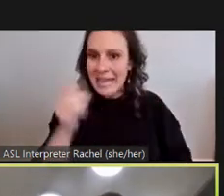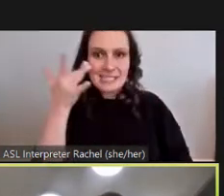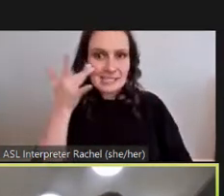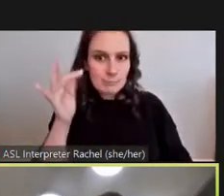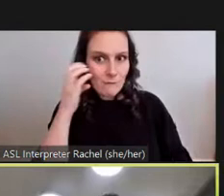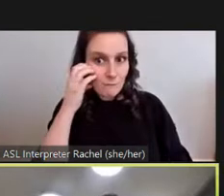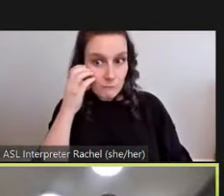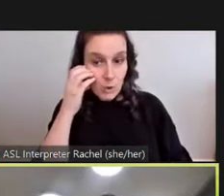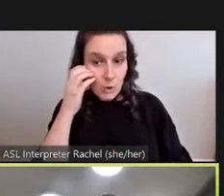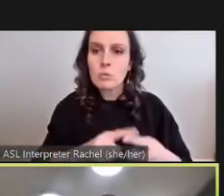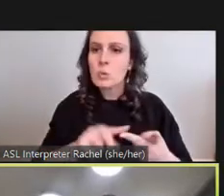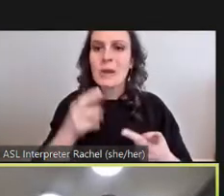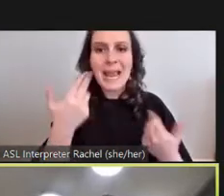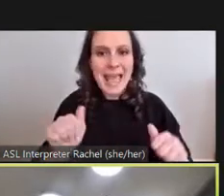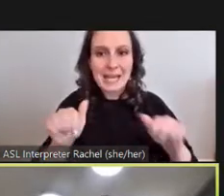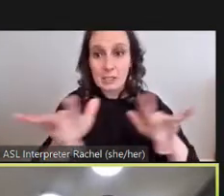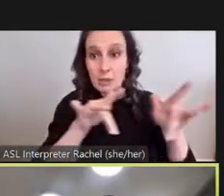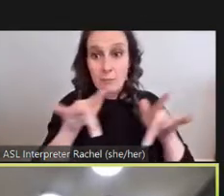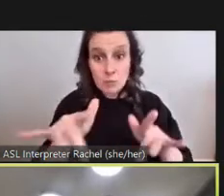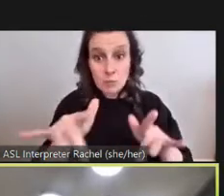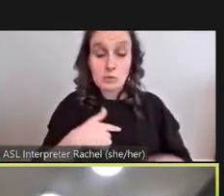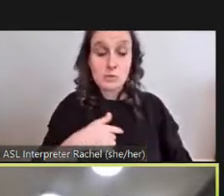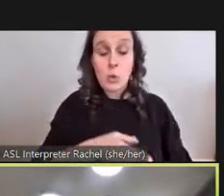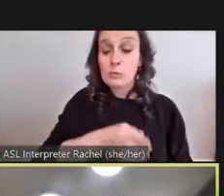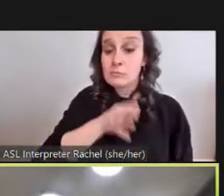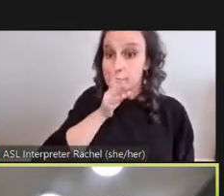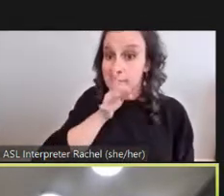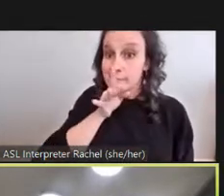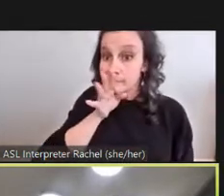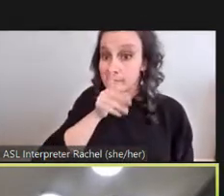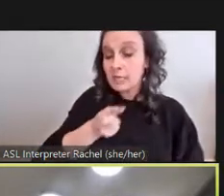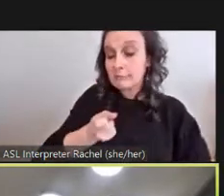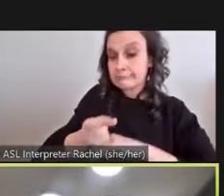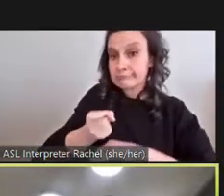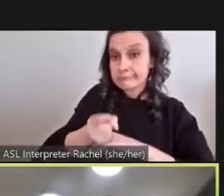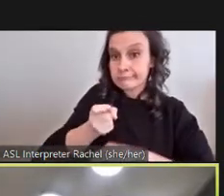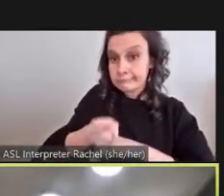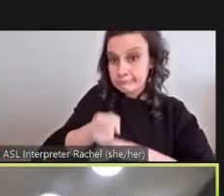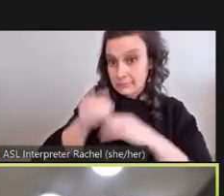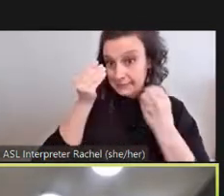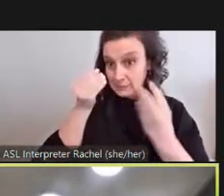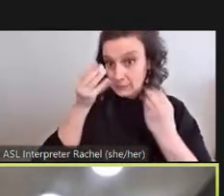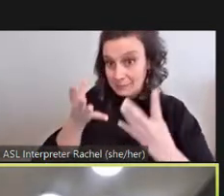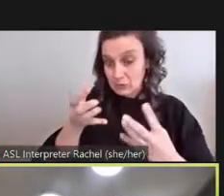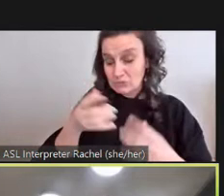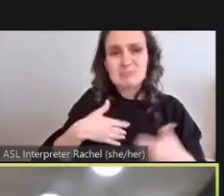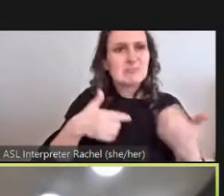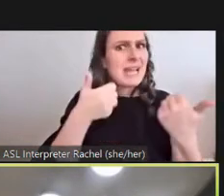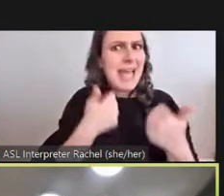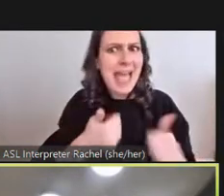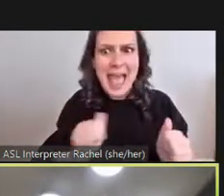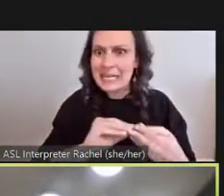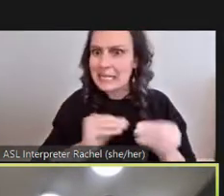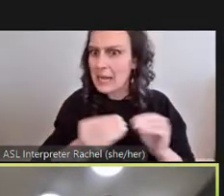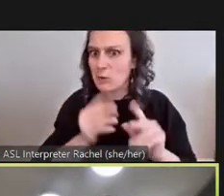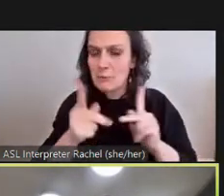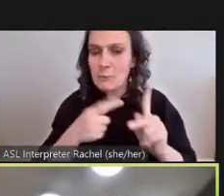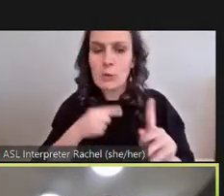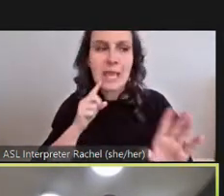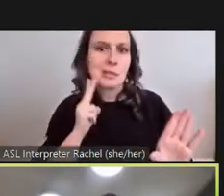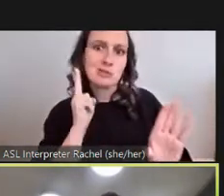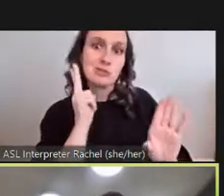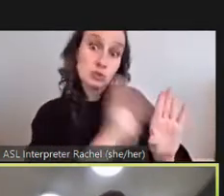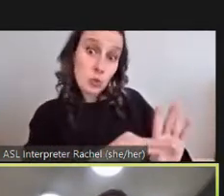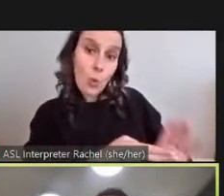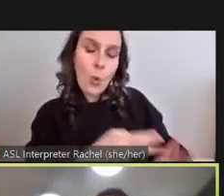computers. So you have one device to speak into as the sender, and any number of selected people can then